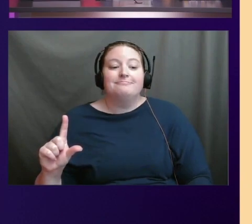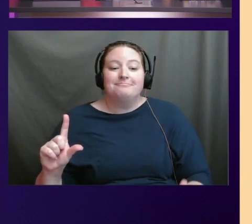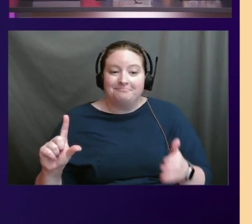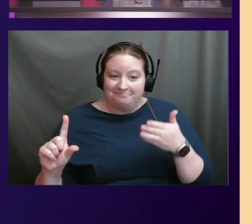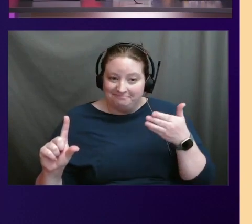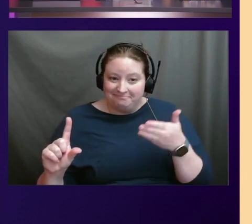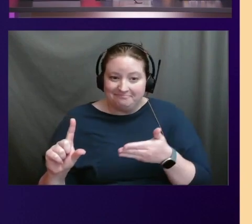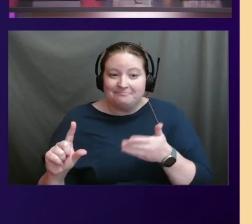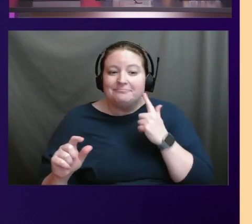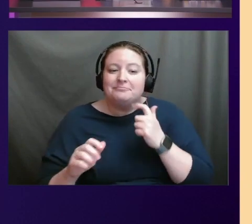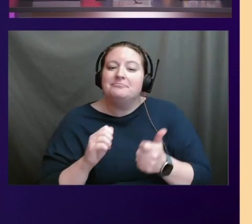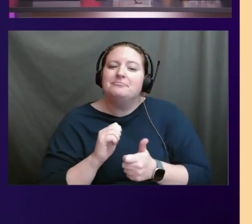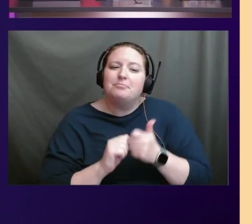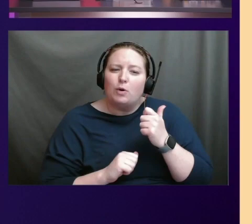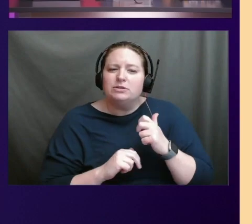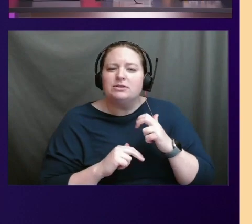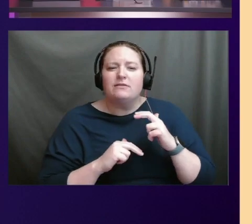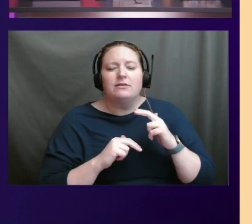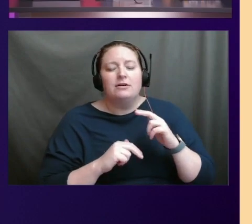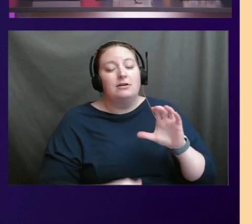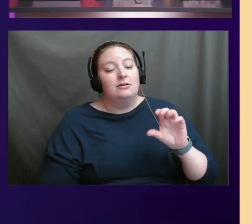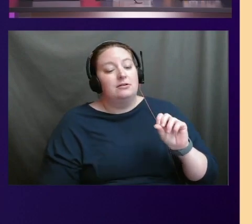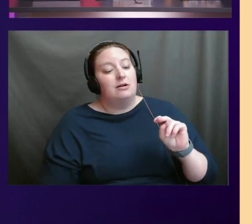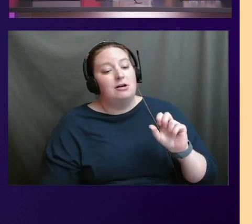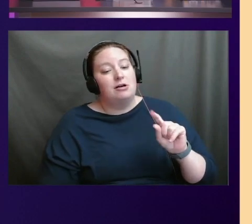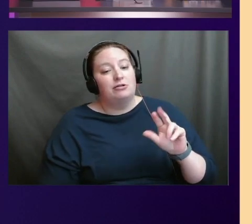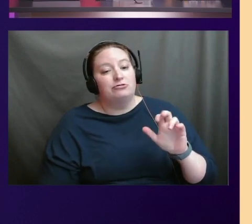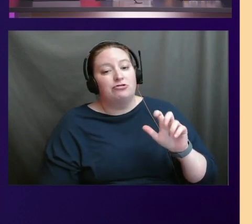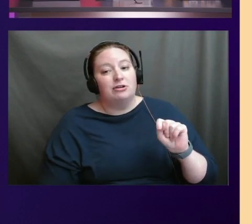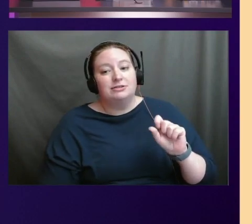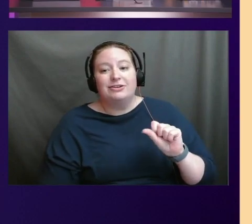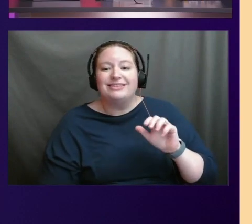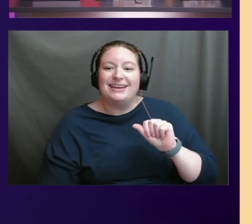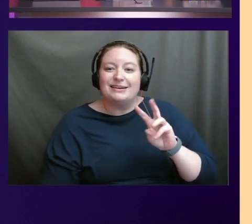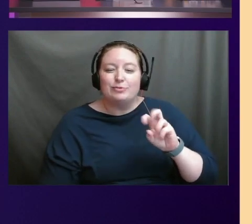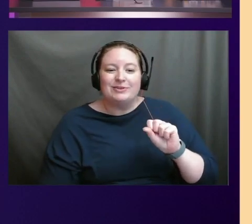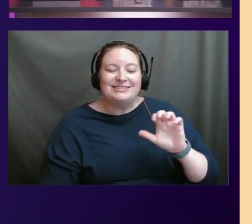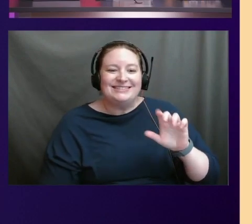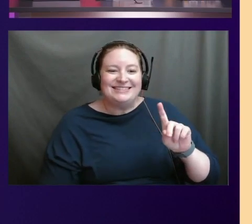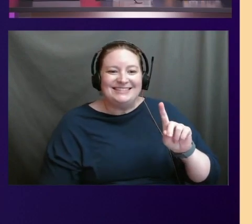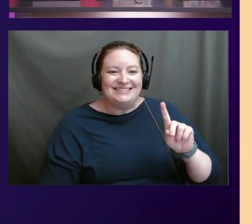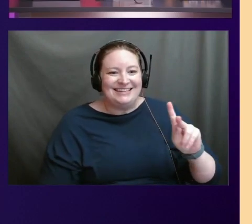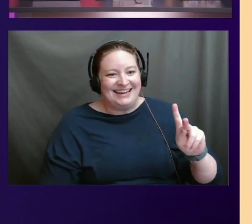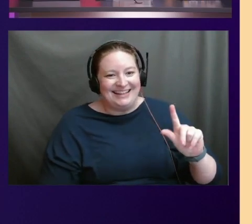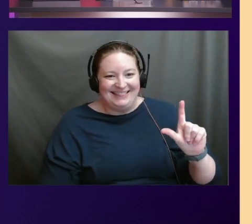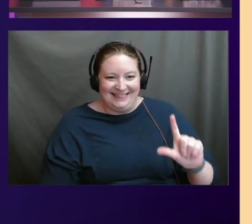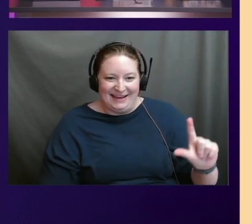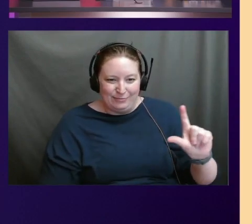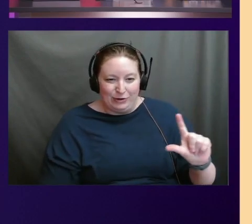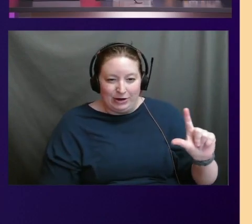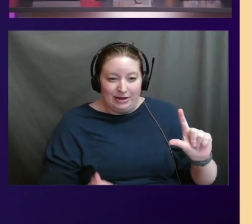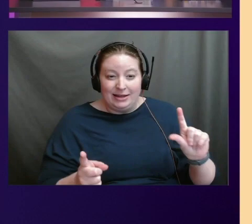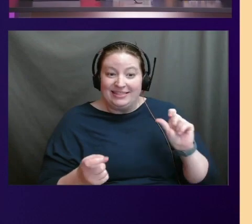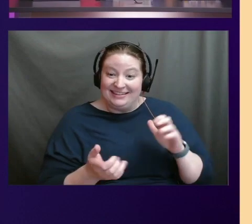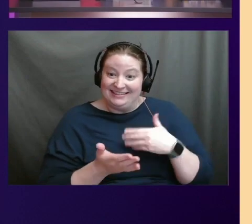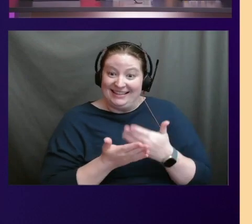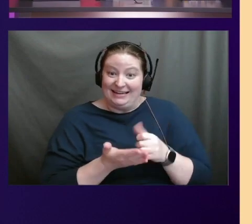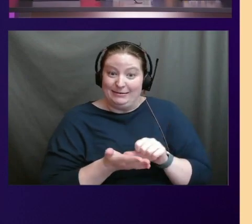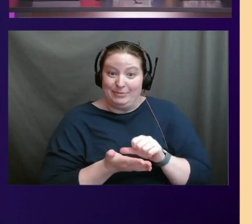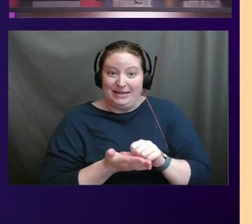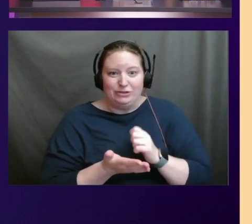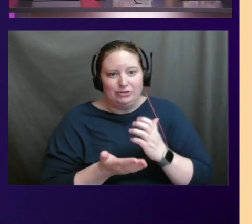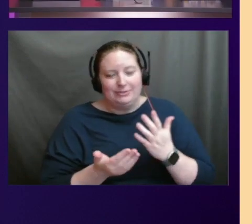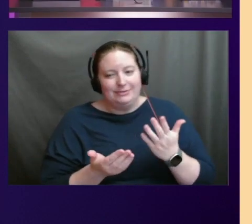majority of constructs live in the AWS CDK library, and this landing page is a very handy path